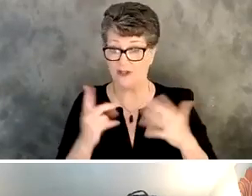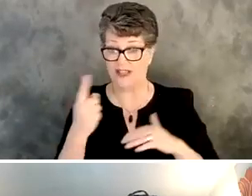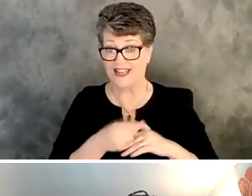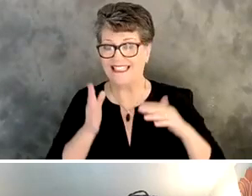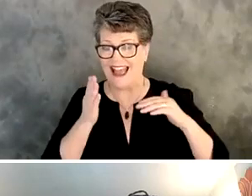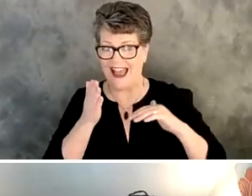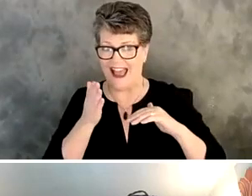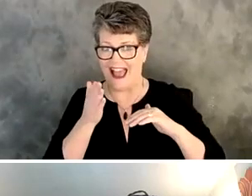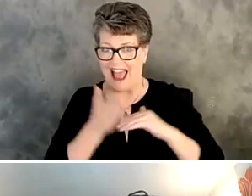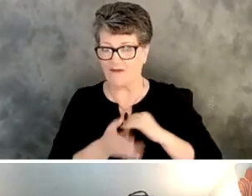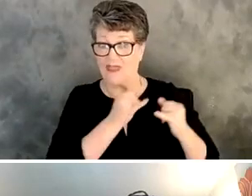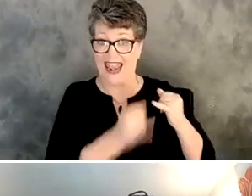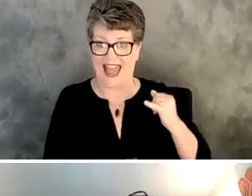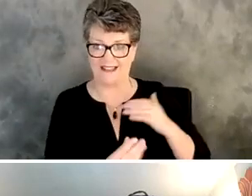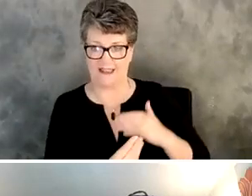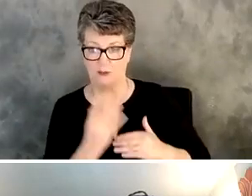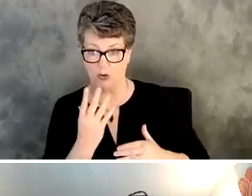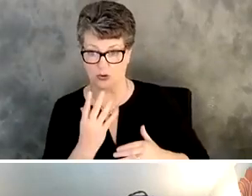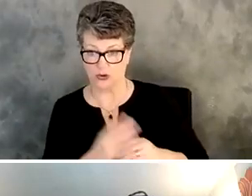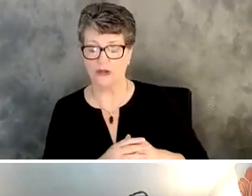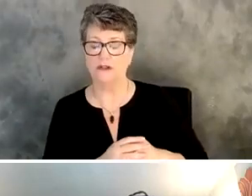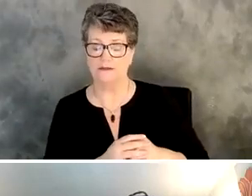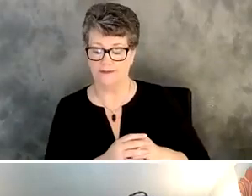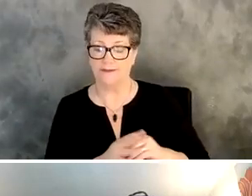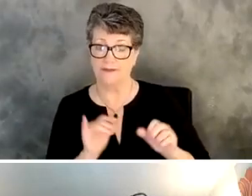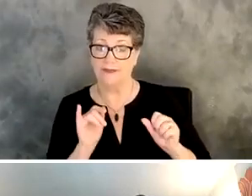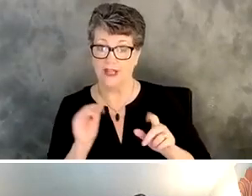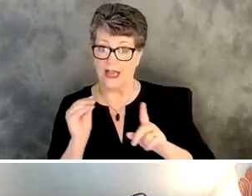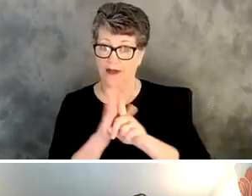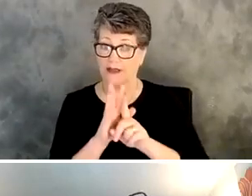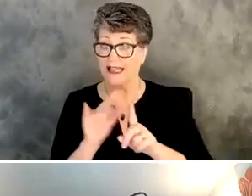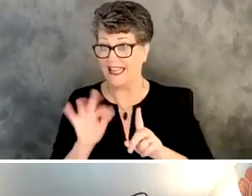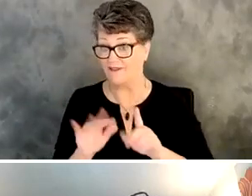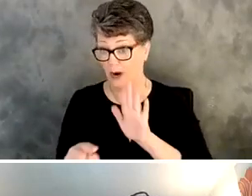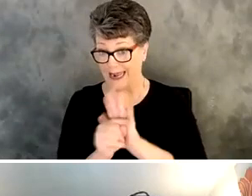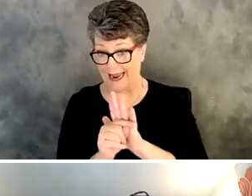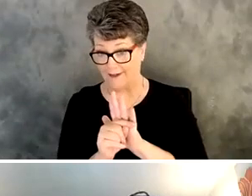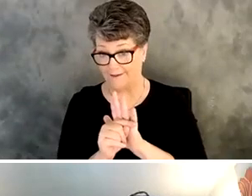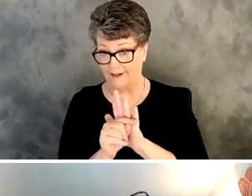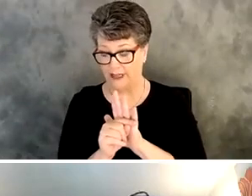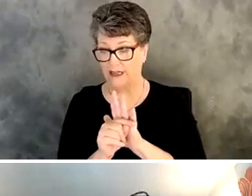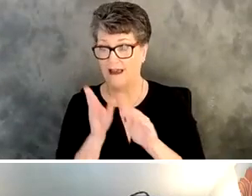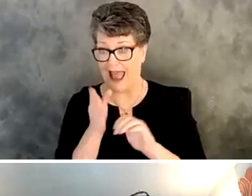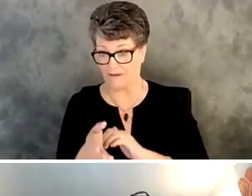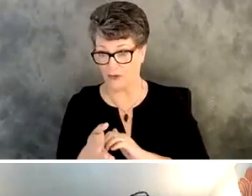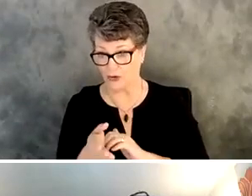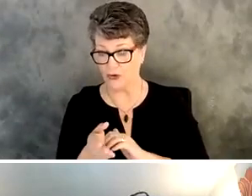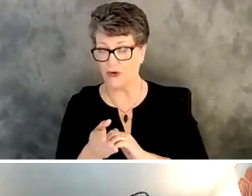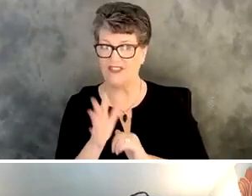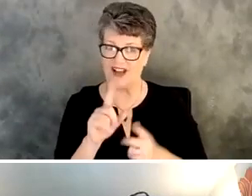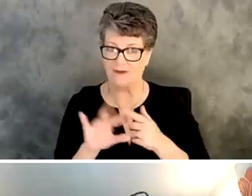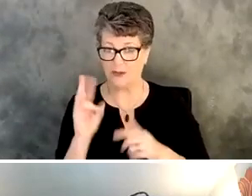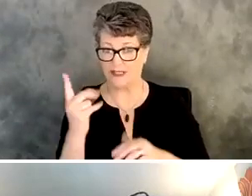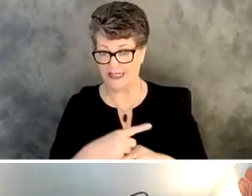that last exposure. And you should get, if you are negative after that 5 to 7 days,